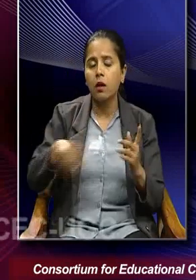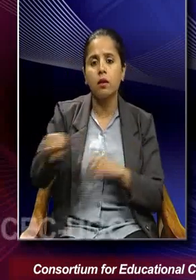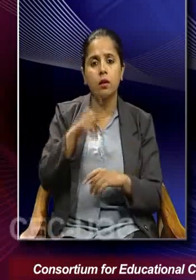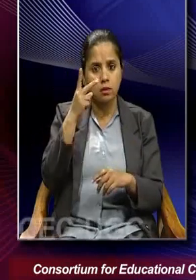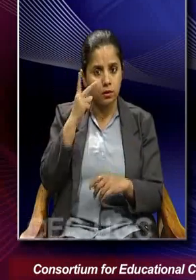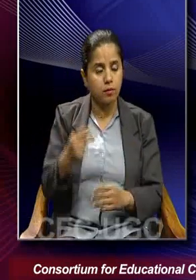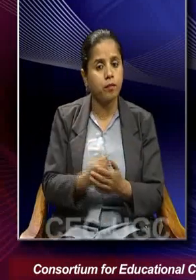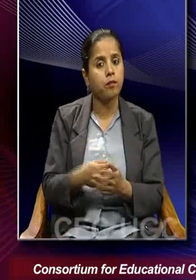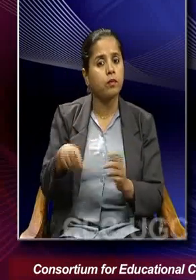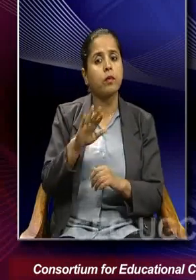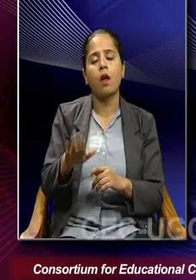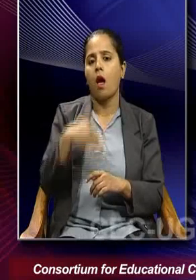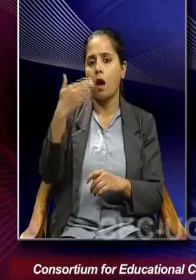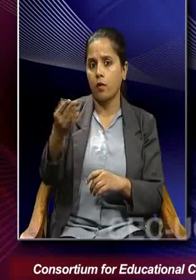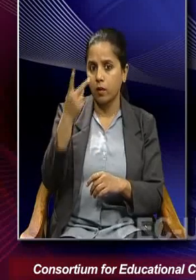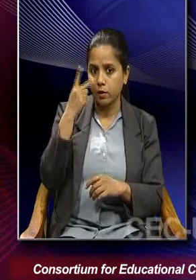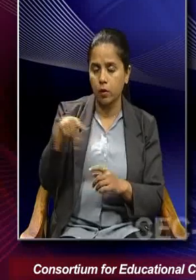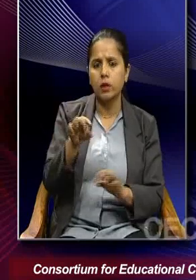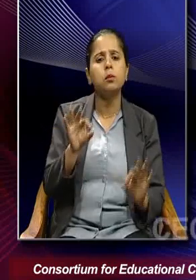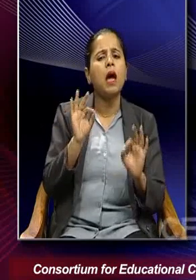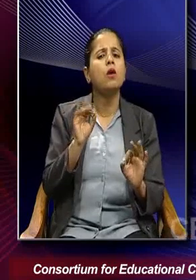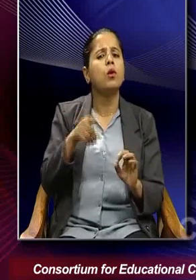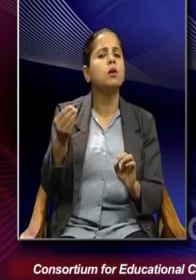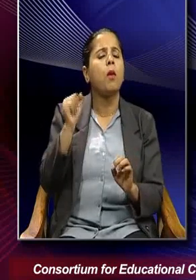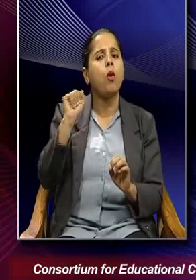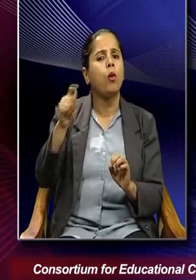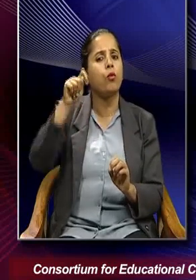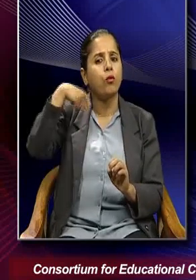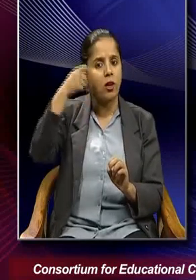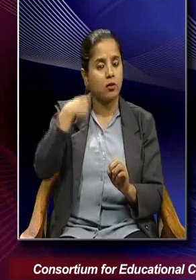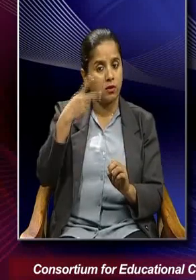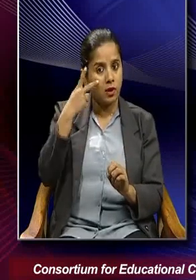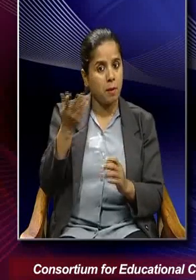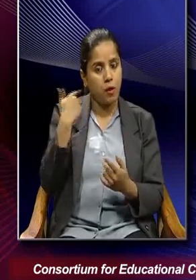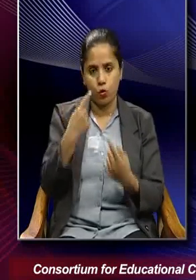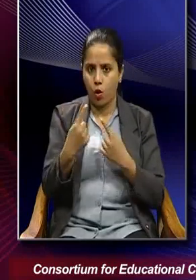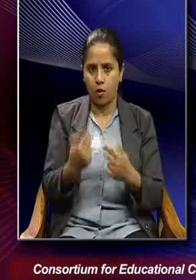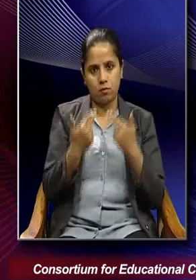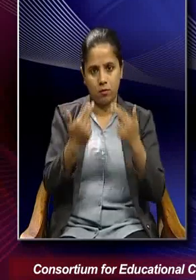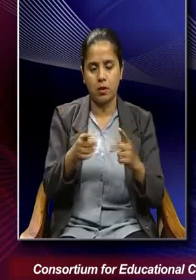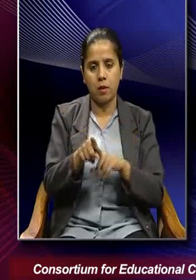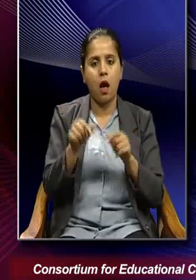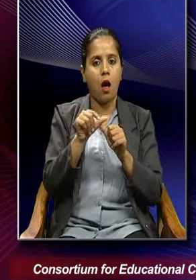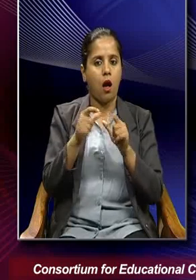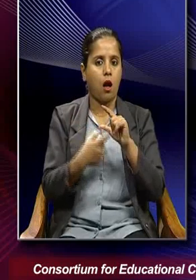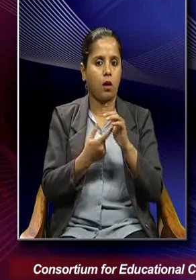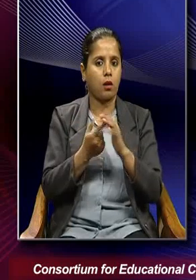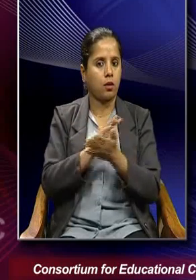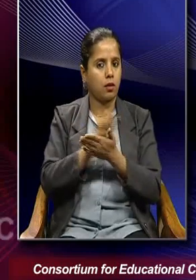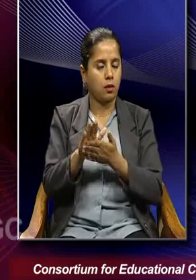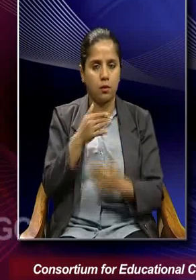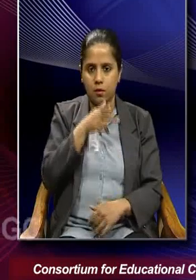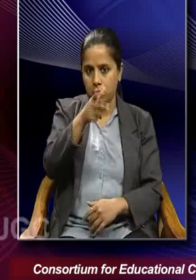and thereafter, especially some of the films which we have already talked about, for example Earth, we have